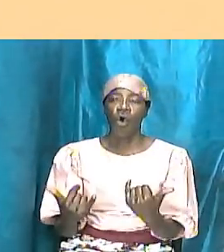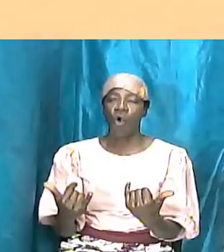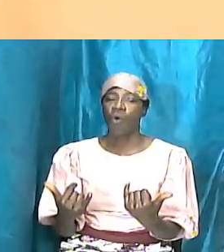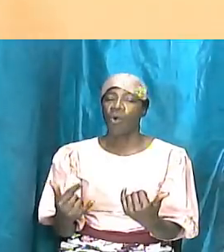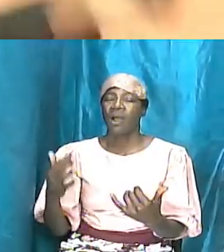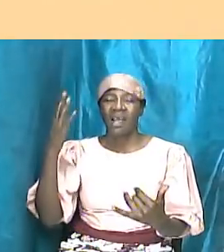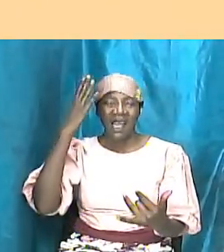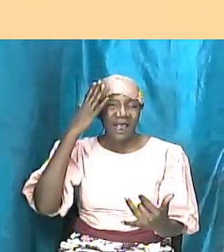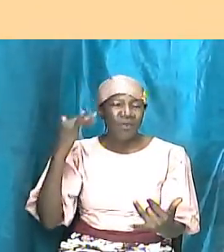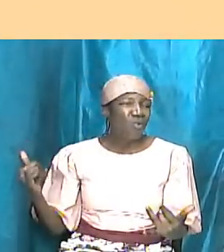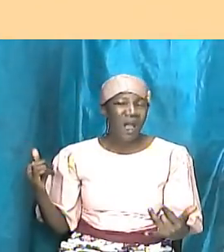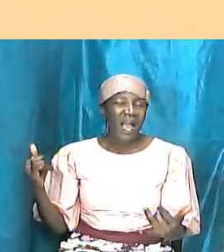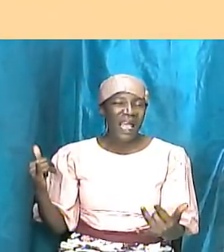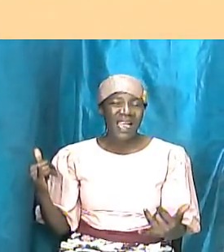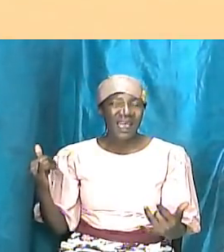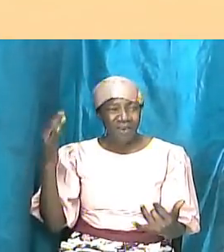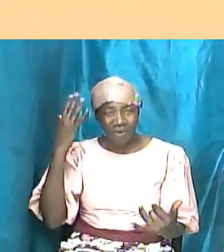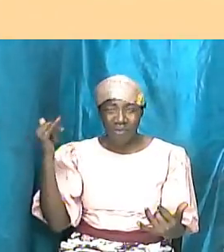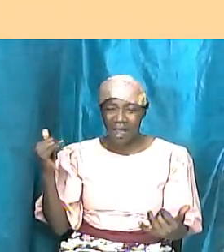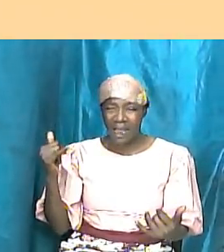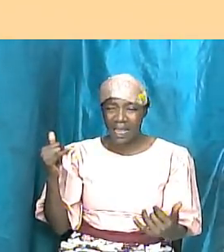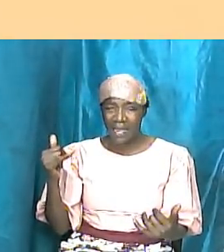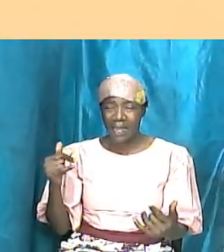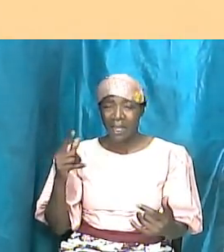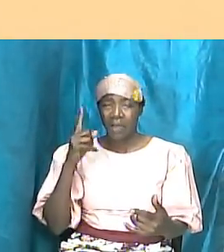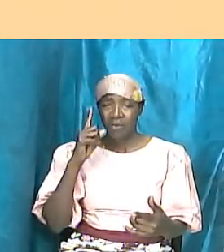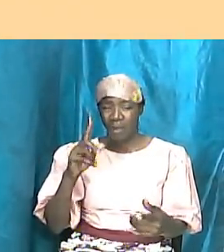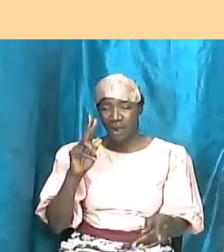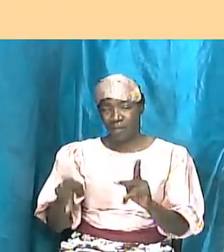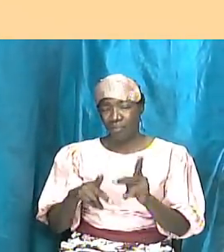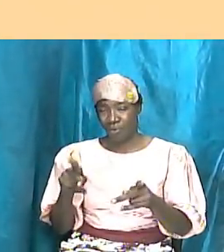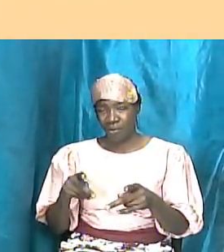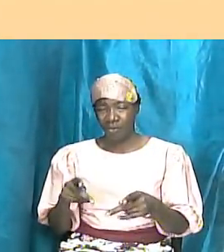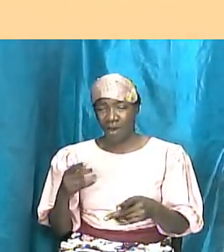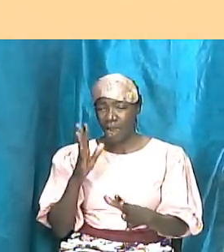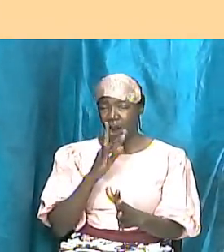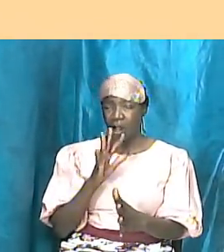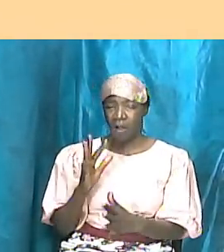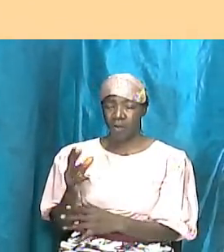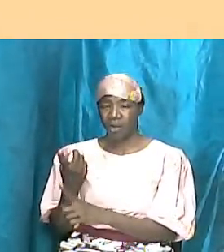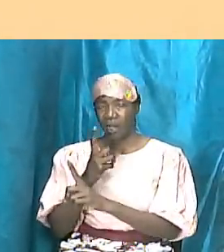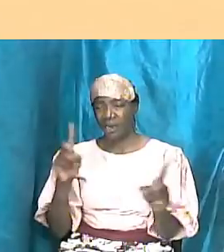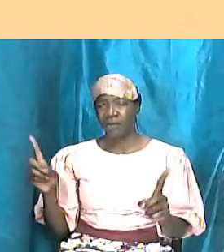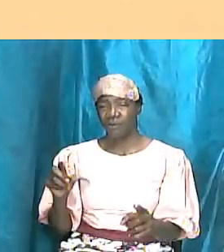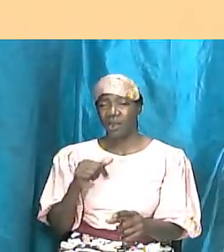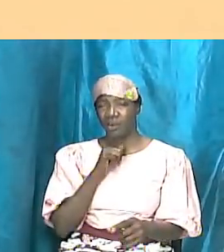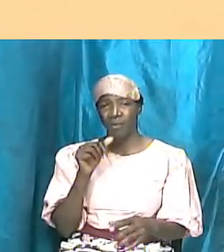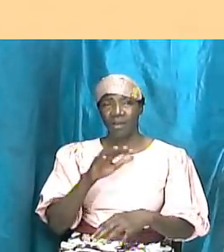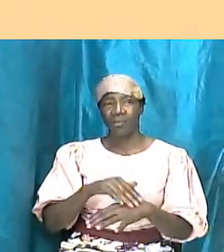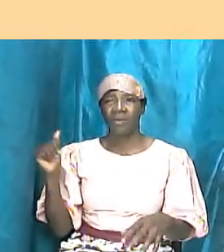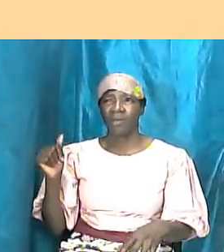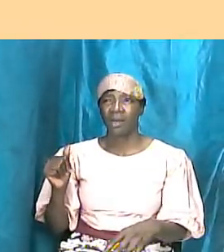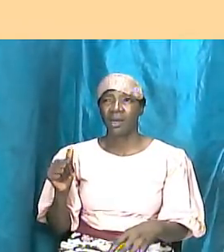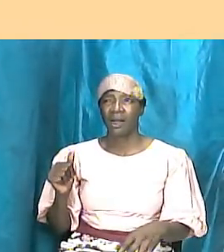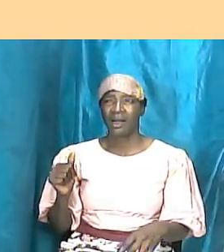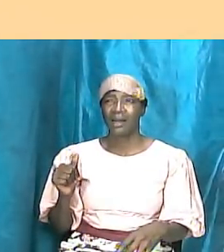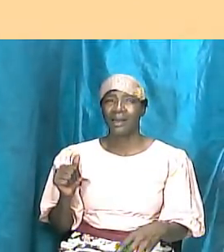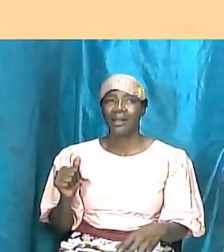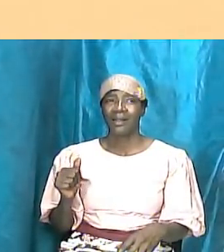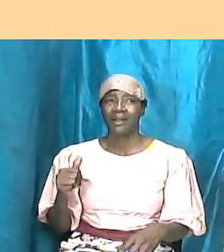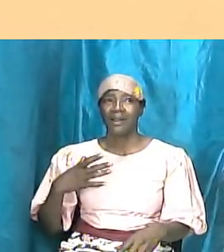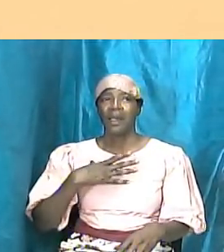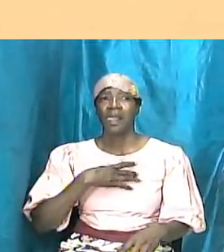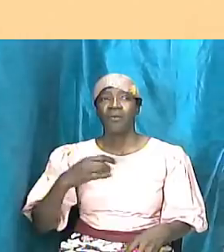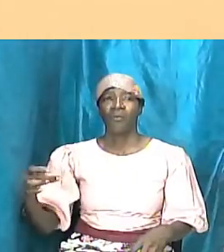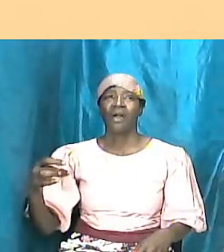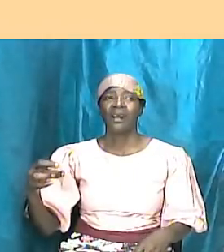is dark and one skin is light brown and one skin is dark brown, and why one skin is white and what we call white is not white. If you know what white is, I can show